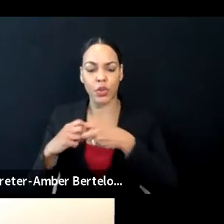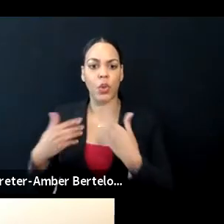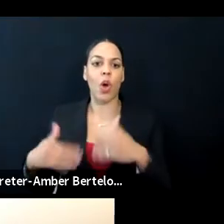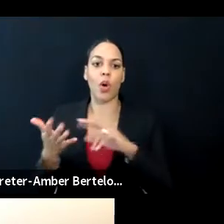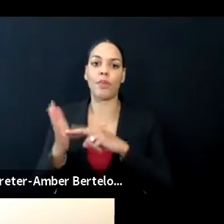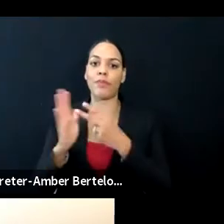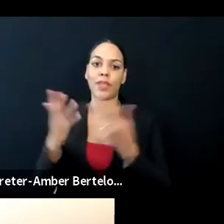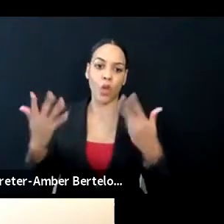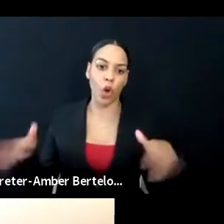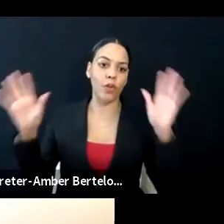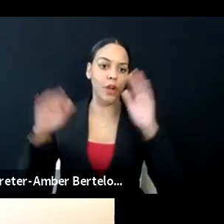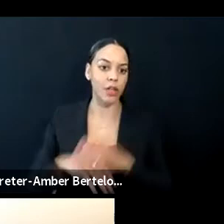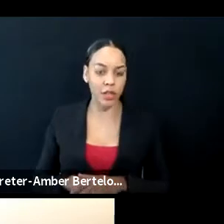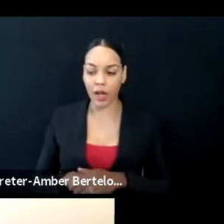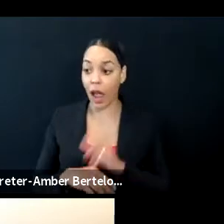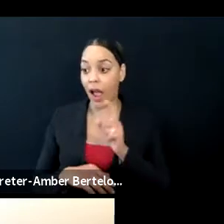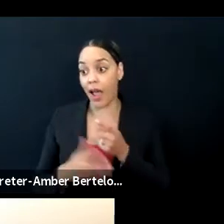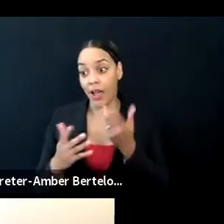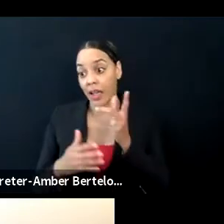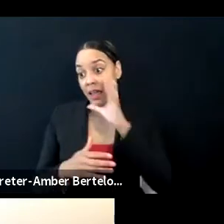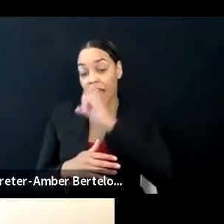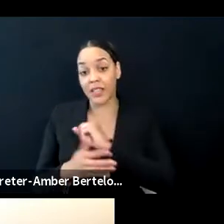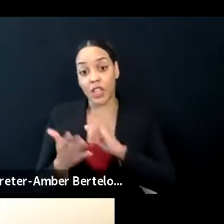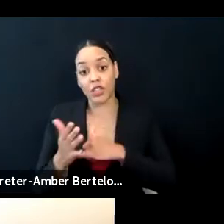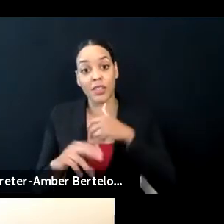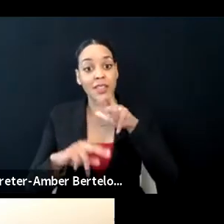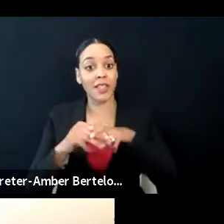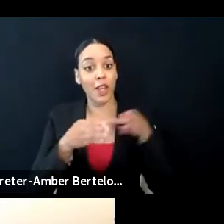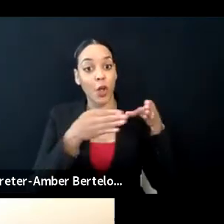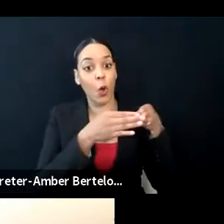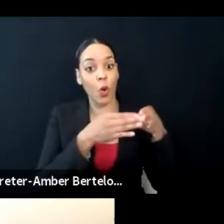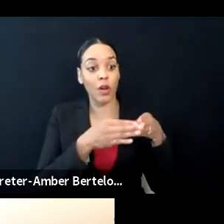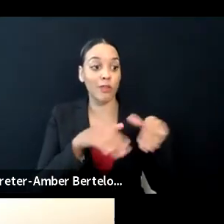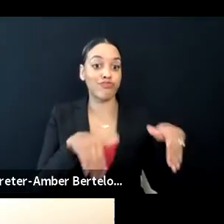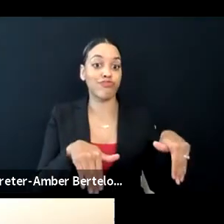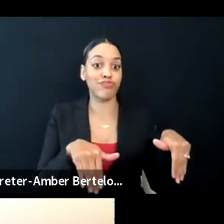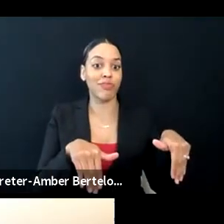might as well just sit in the corner and not do anything. But I end up,